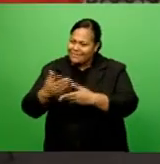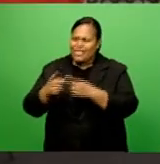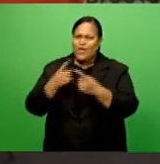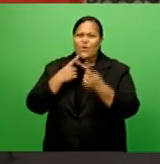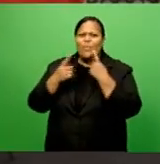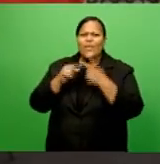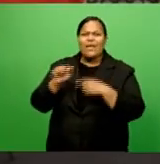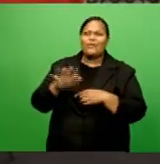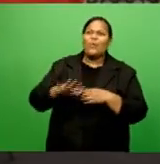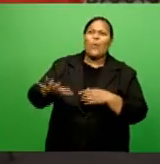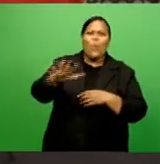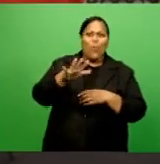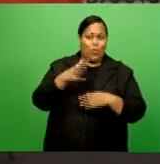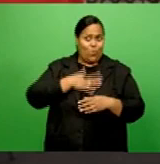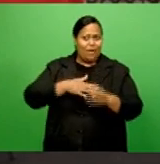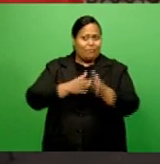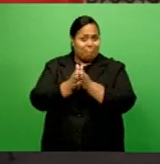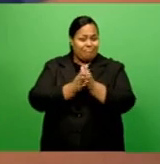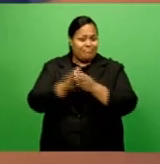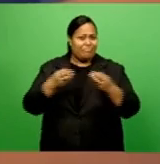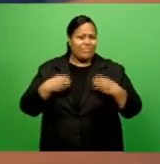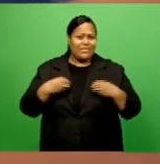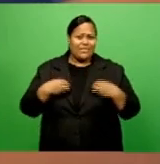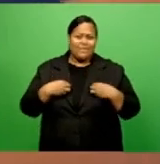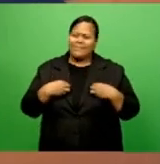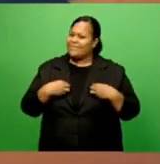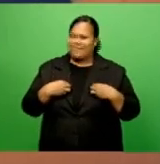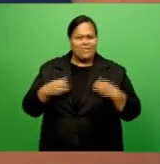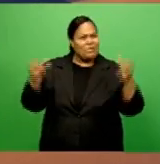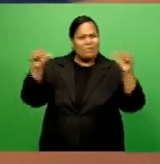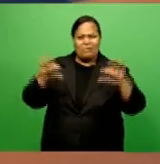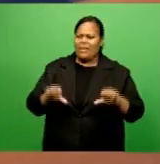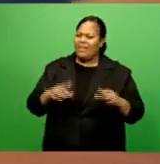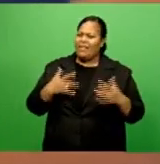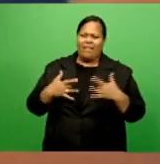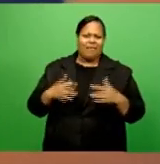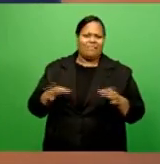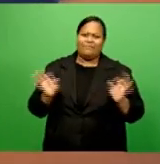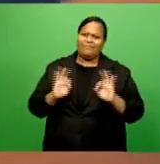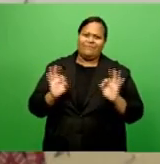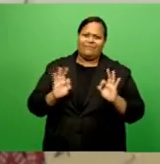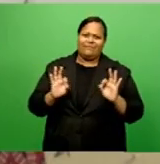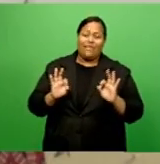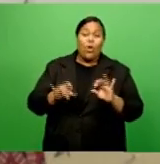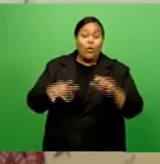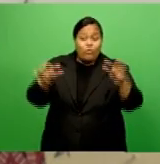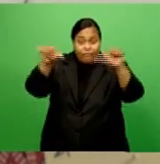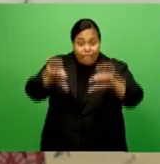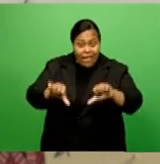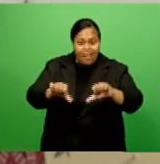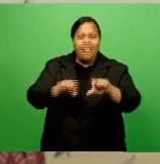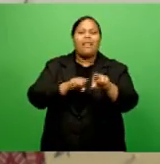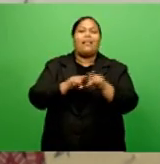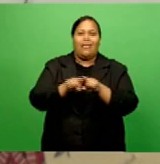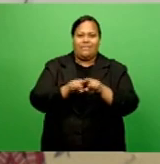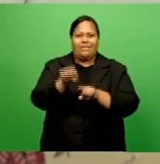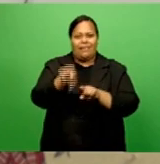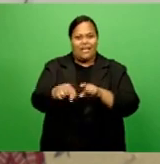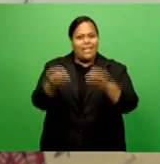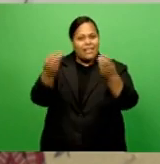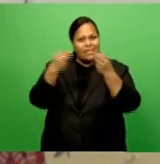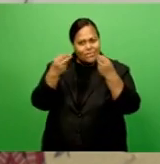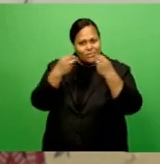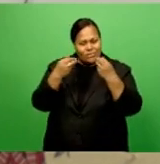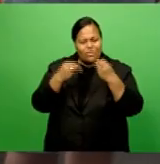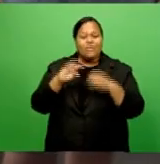my message is there is no failure in life. Failure is a lesson. Every time you fail, it's teaching you a lesson.